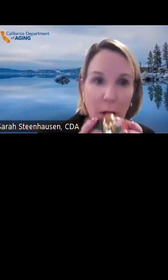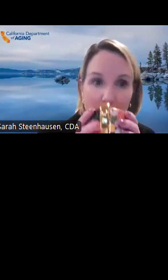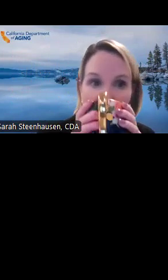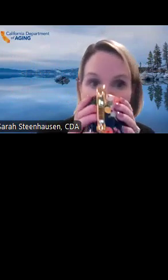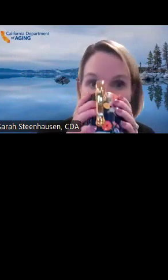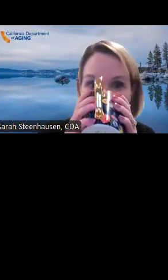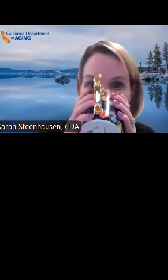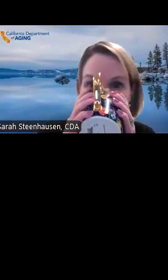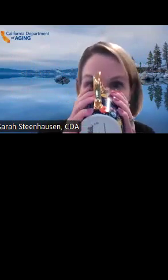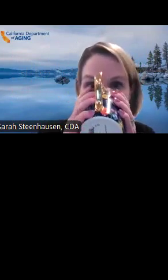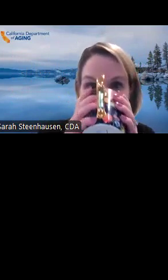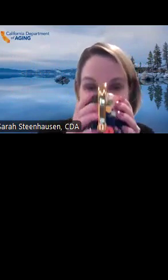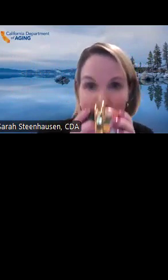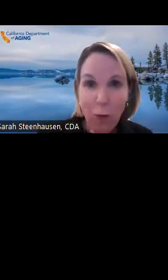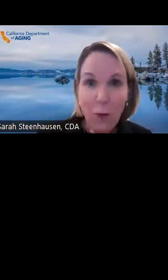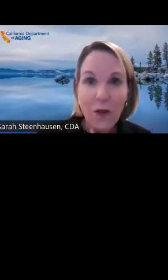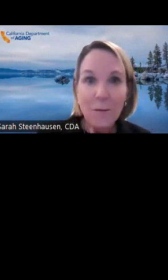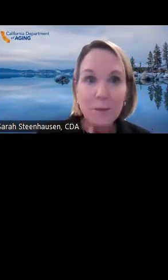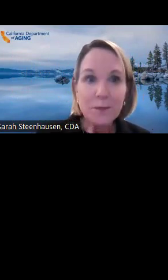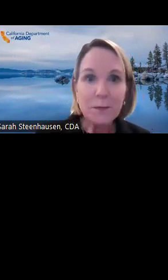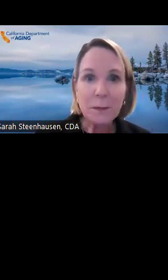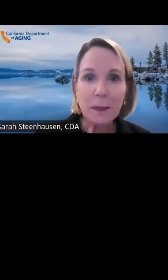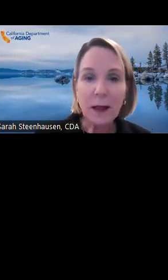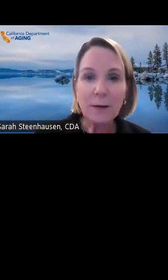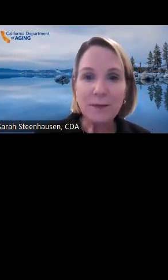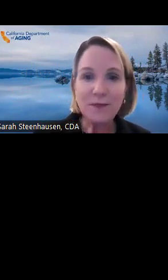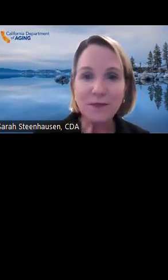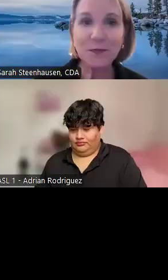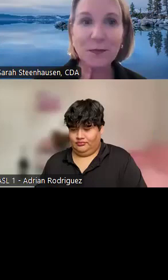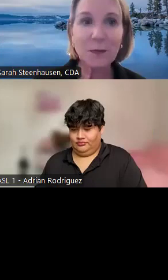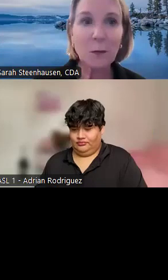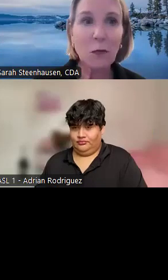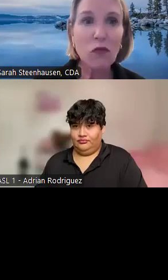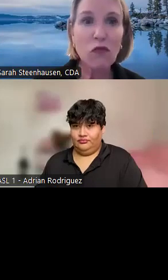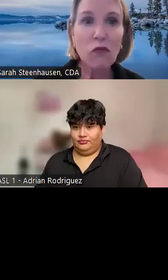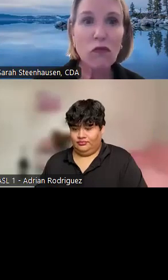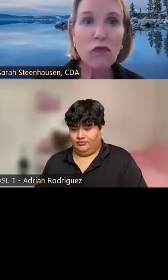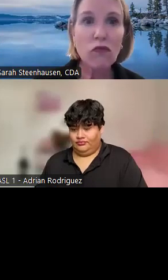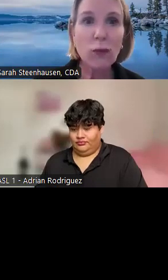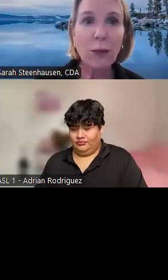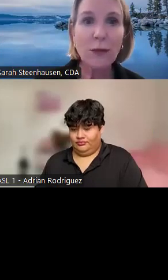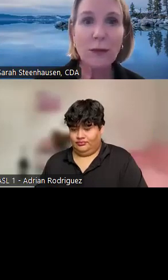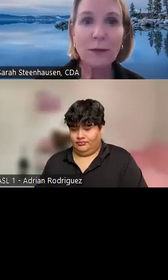today's meeting to provide us with an update on the CDA statewide website.